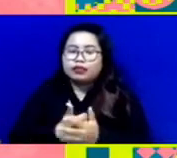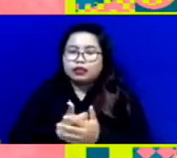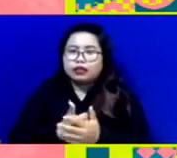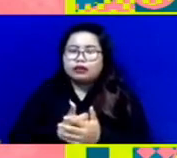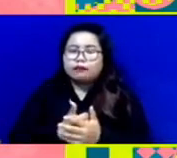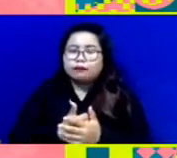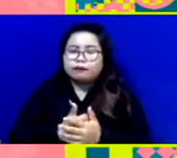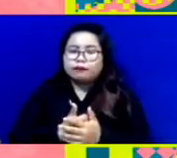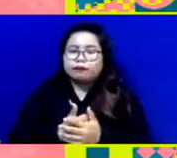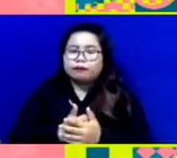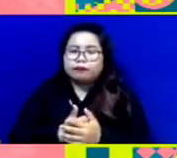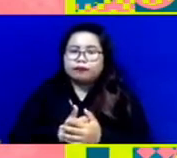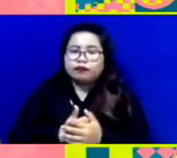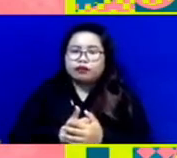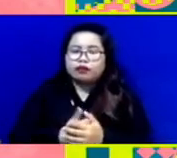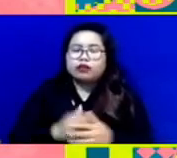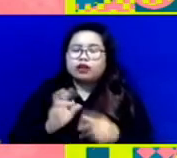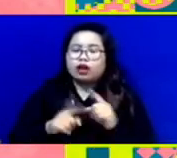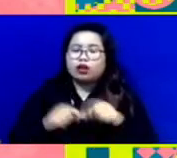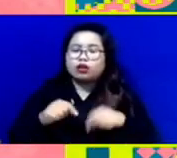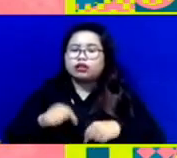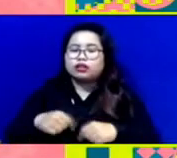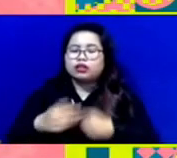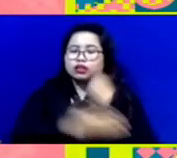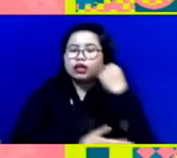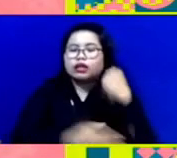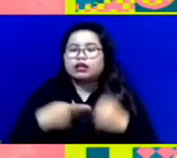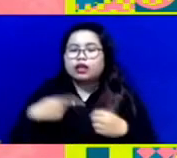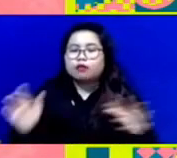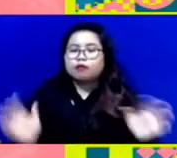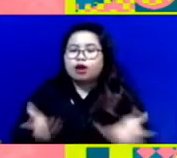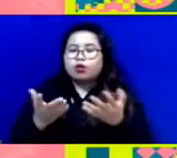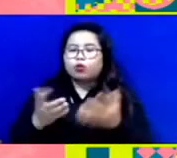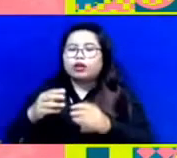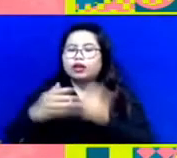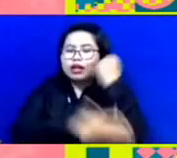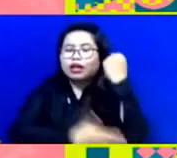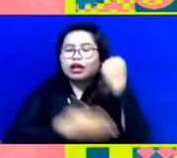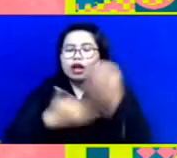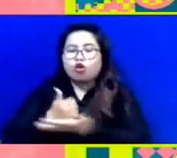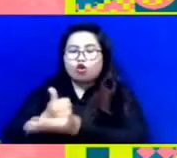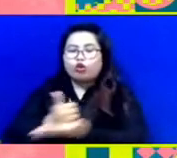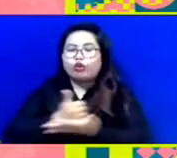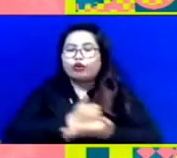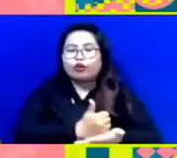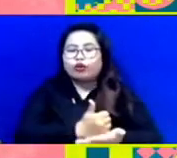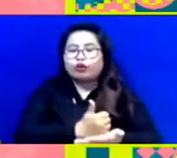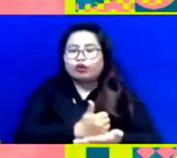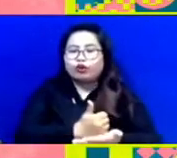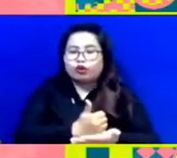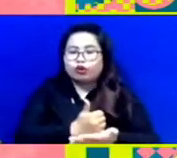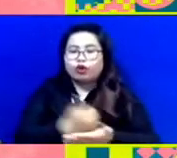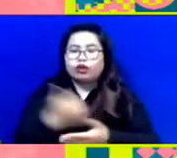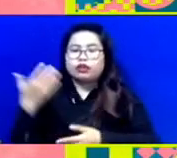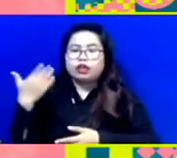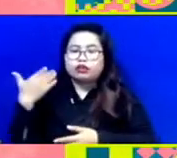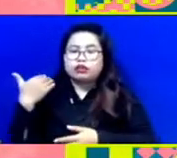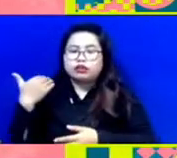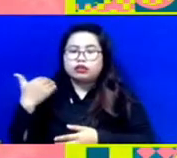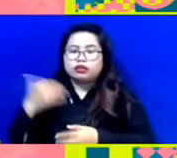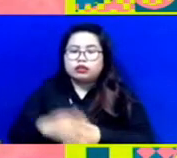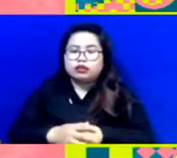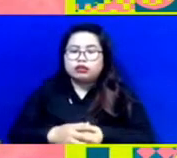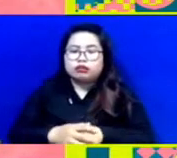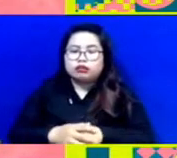mutual cooperation, Negara Gotong Royong, then we have to have the ideology that